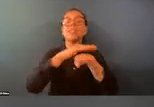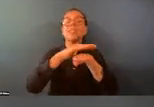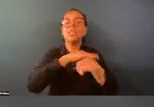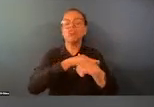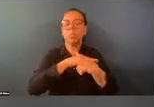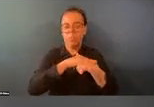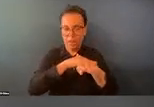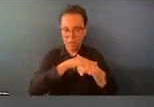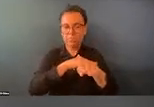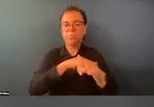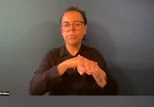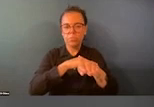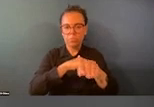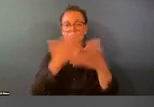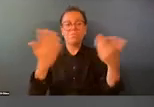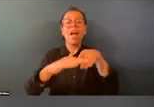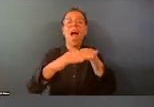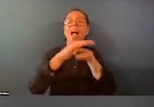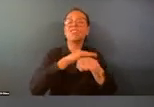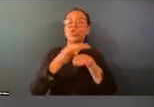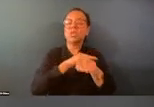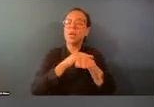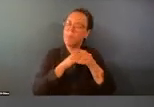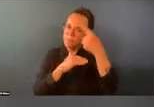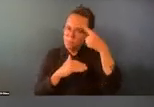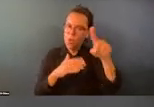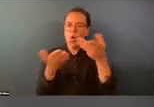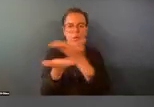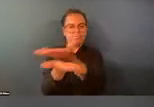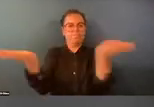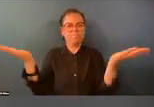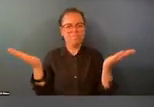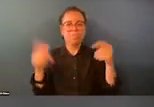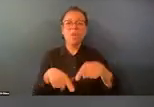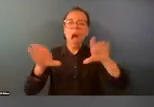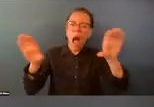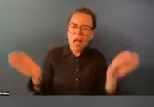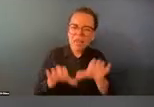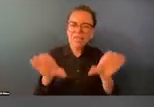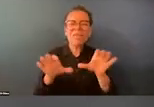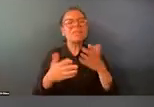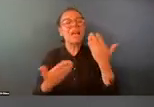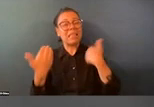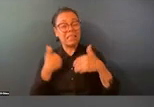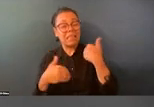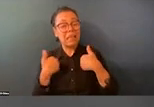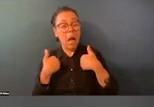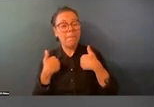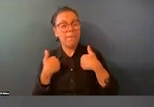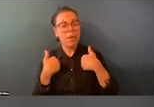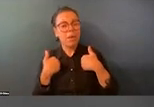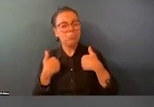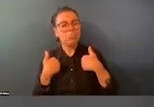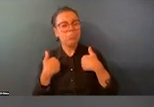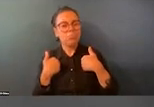USAID has recently awarded funds for a new climate change and disability activity. This should be helping support